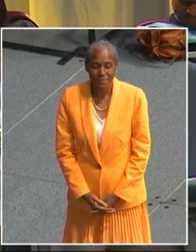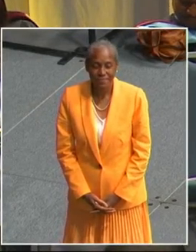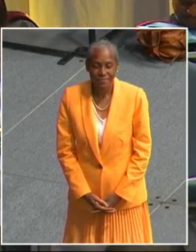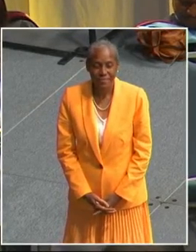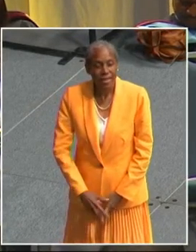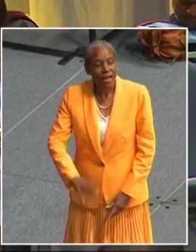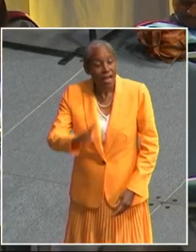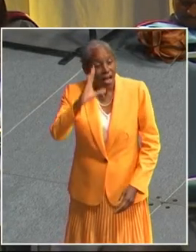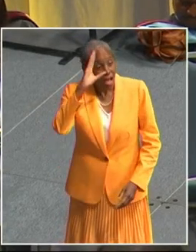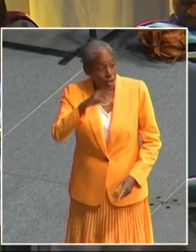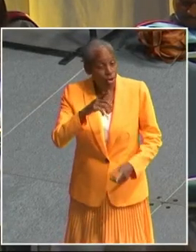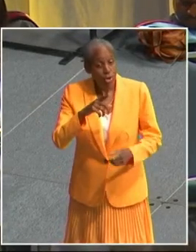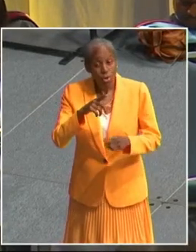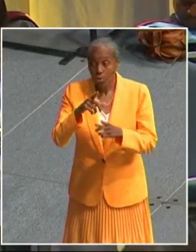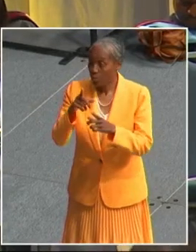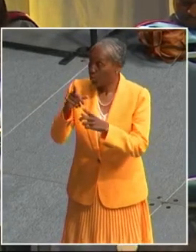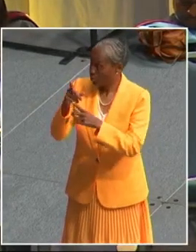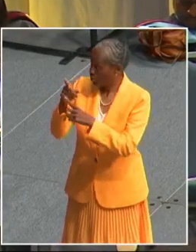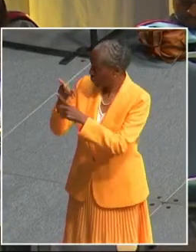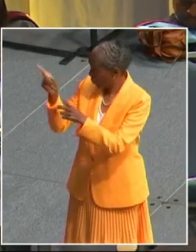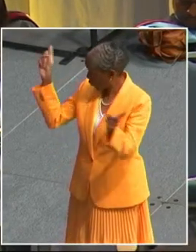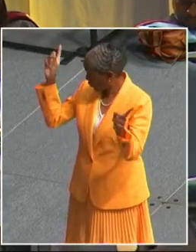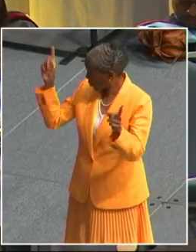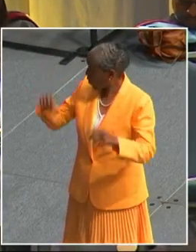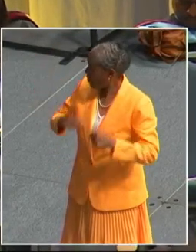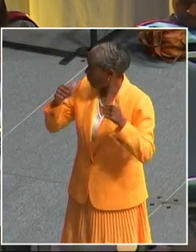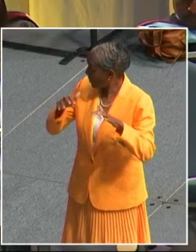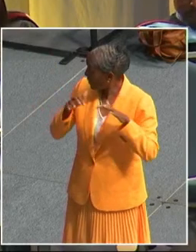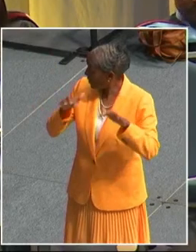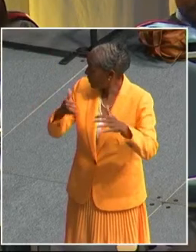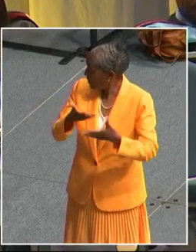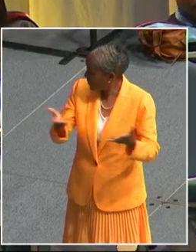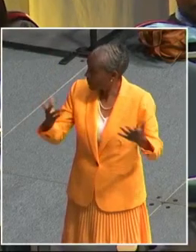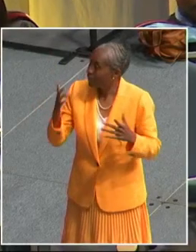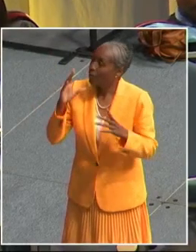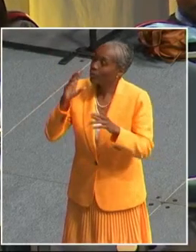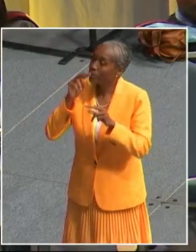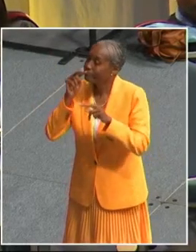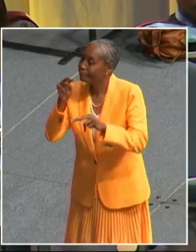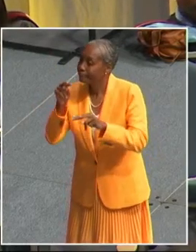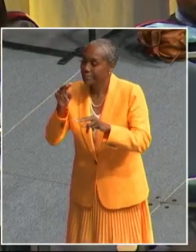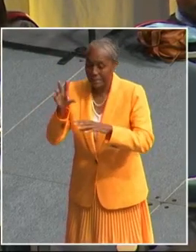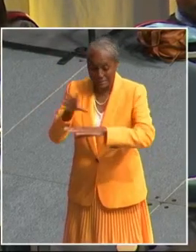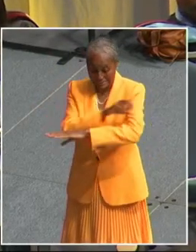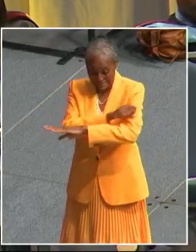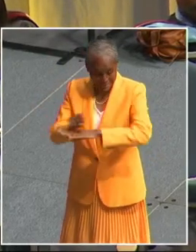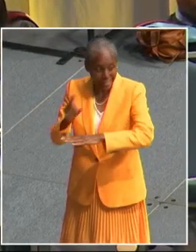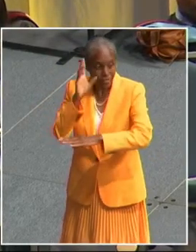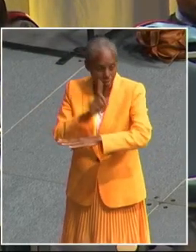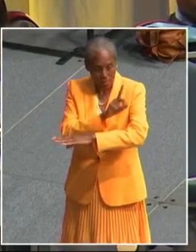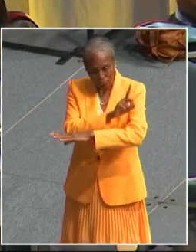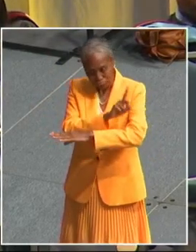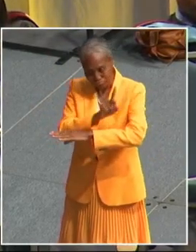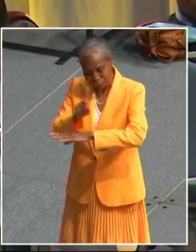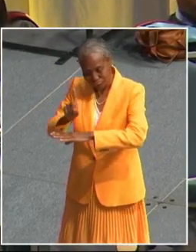I know that you are very proud of them, and so we look forward to each one of them crossing the stage in just a few minutes. But before we do that, it has become a